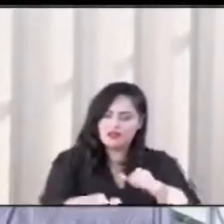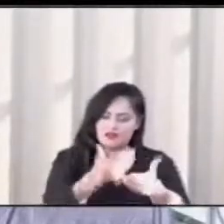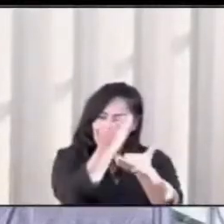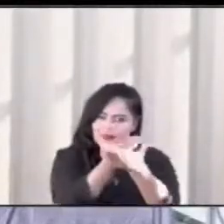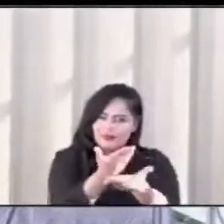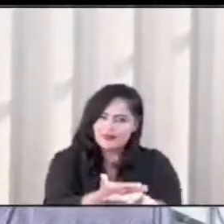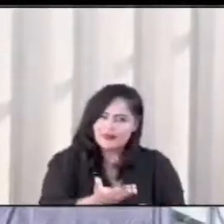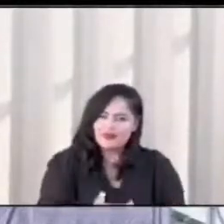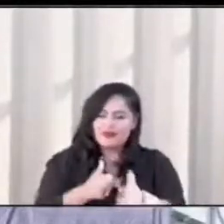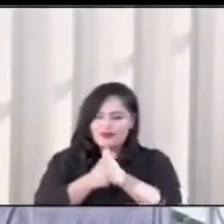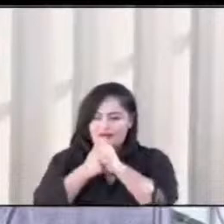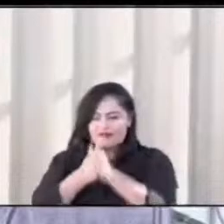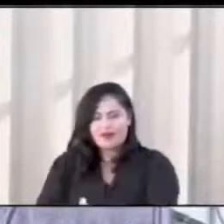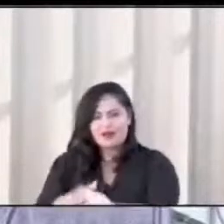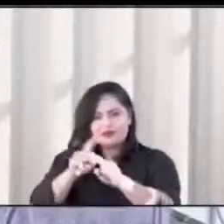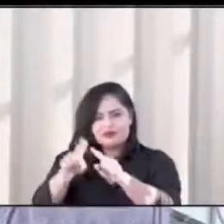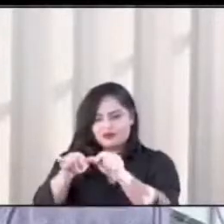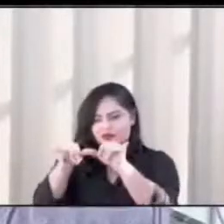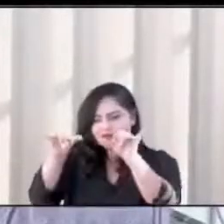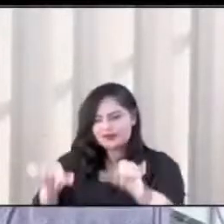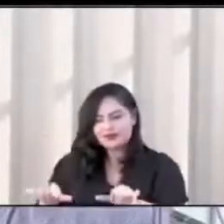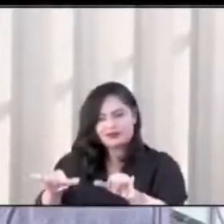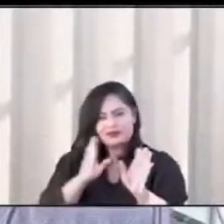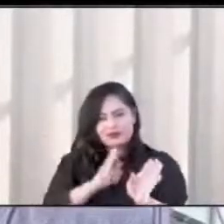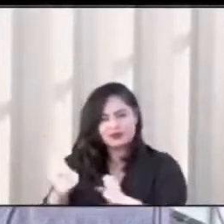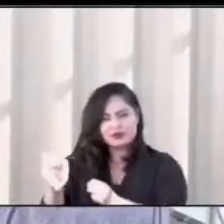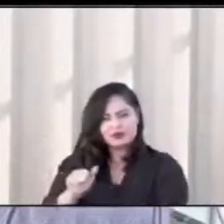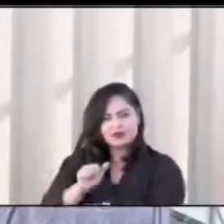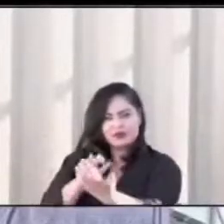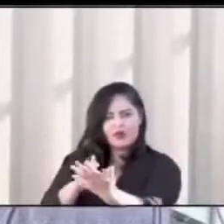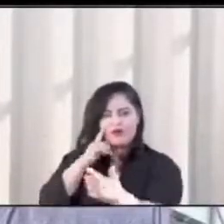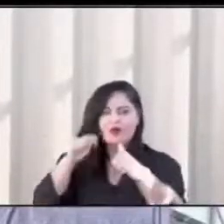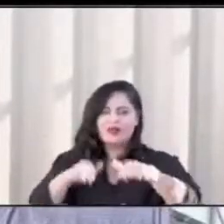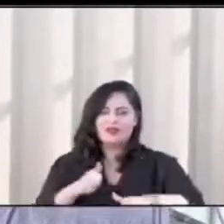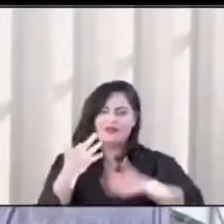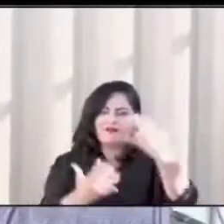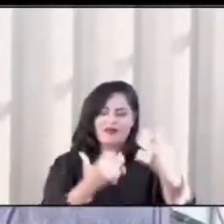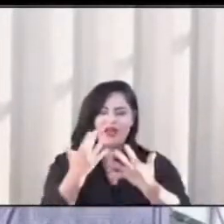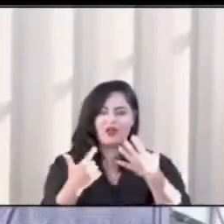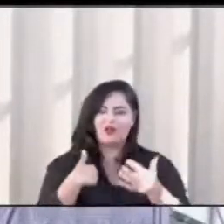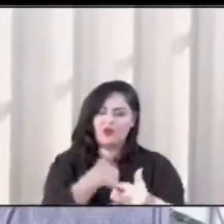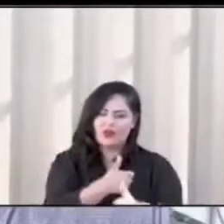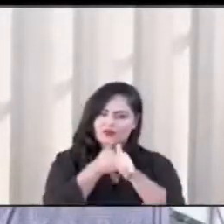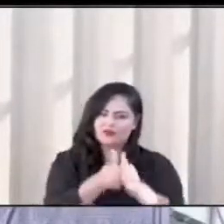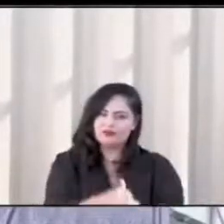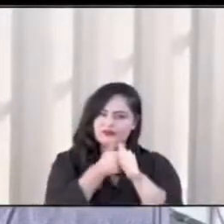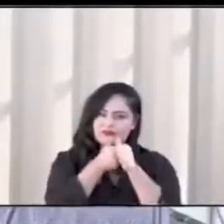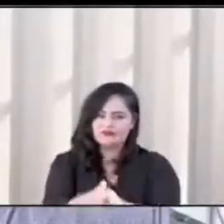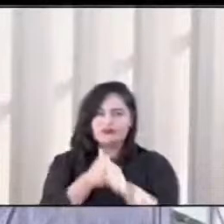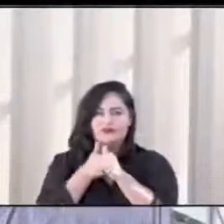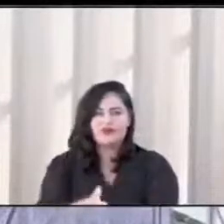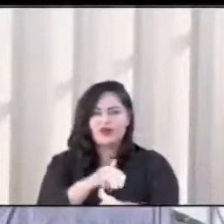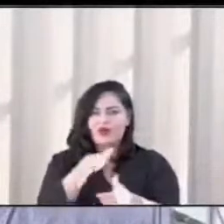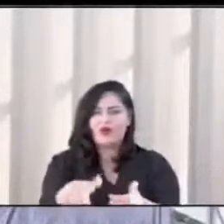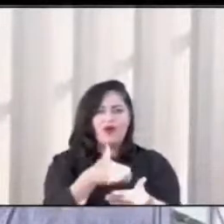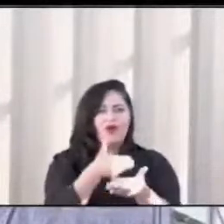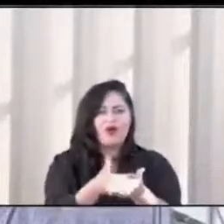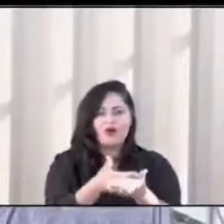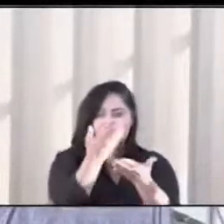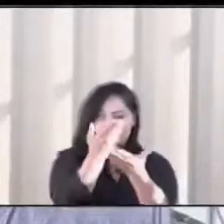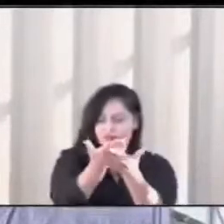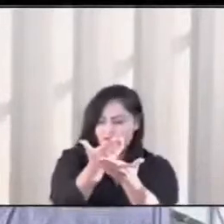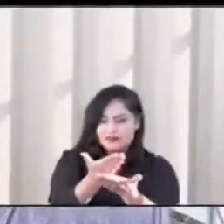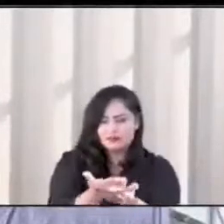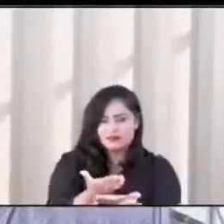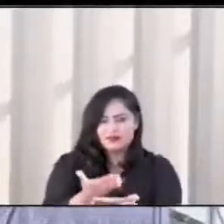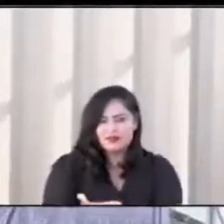follow systematic approach to this wildfire investigation. We are following all the leads and